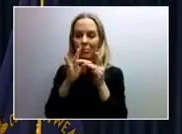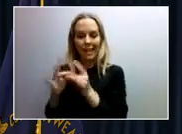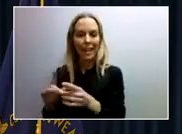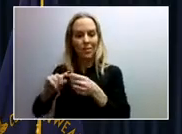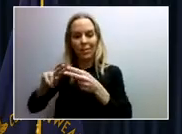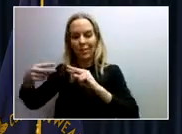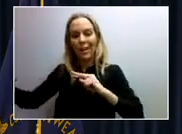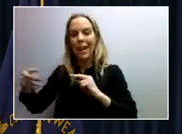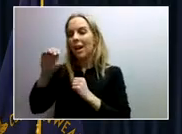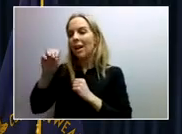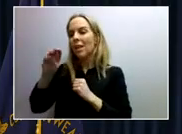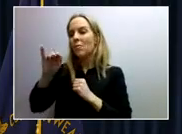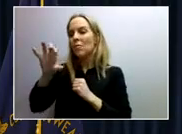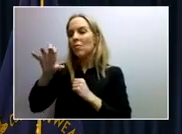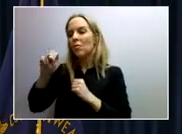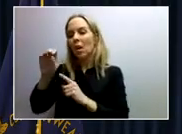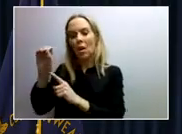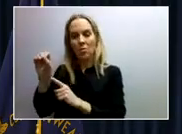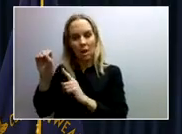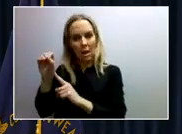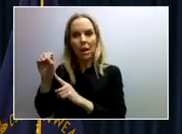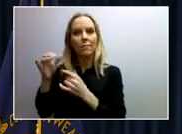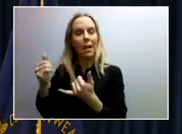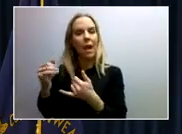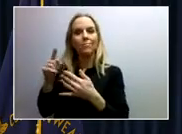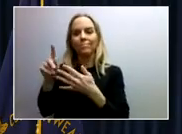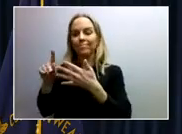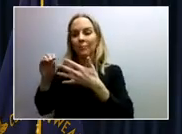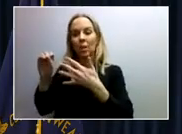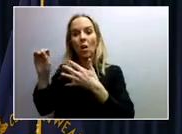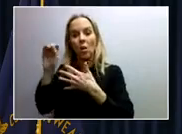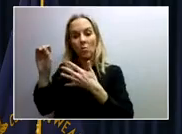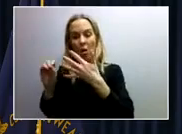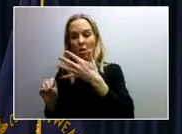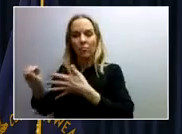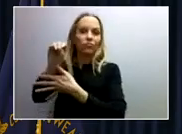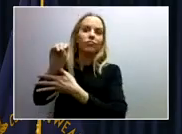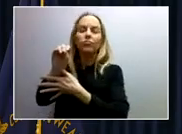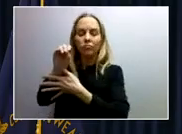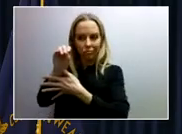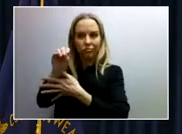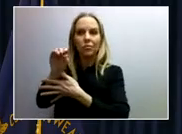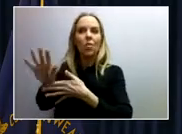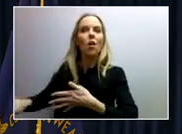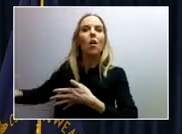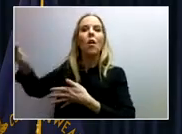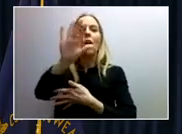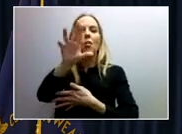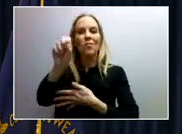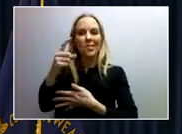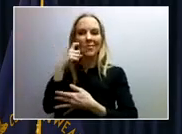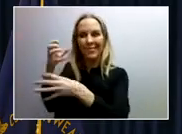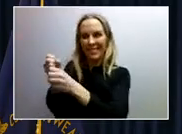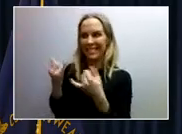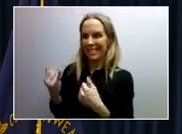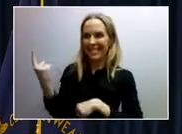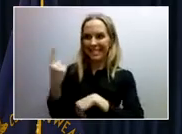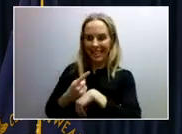now the predominant variant in Kentucky and across the country. And I just received today's numbers,